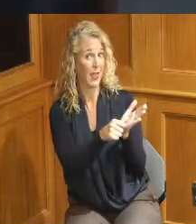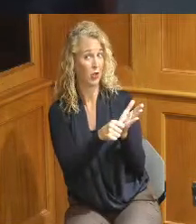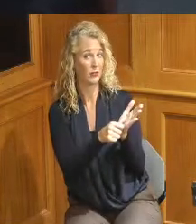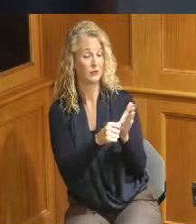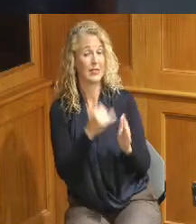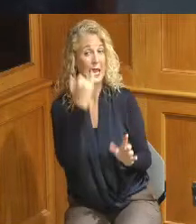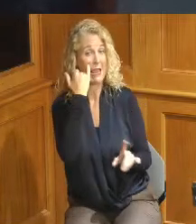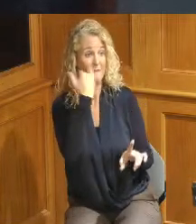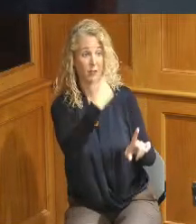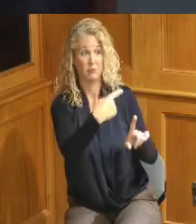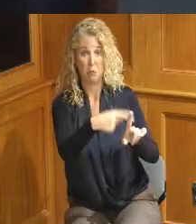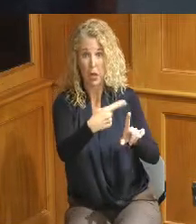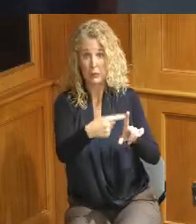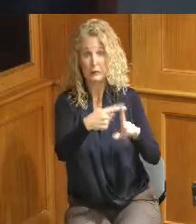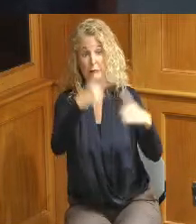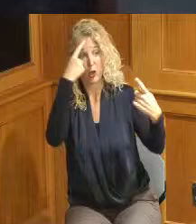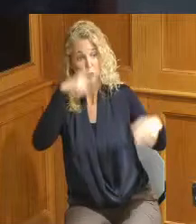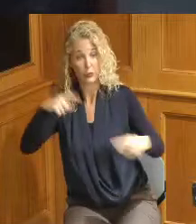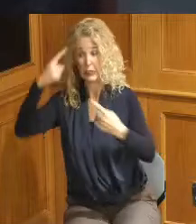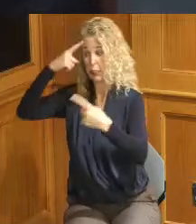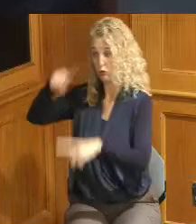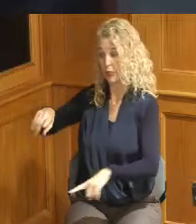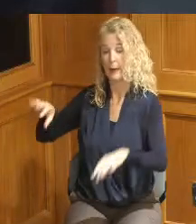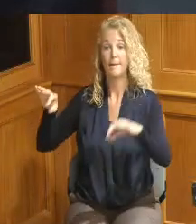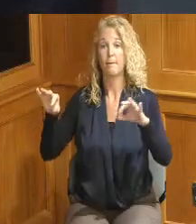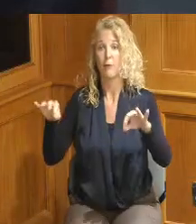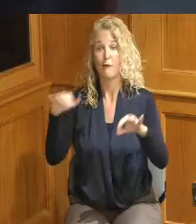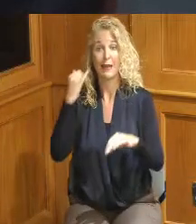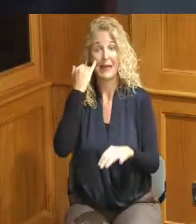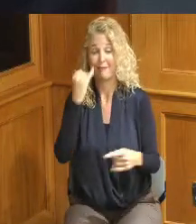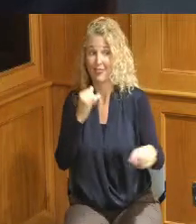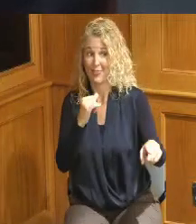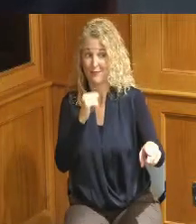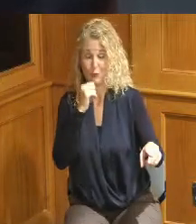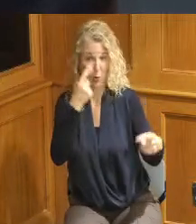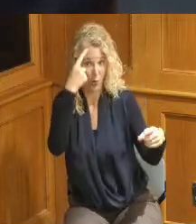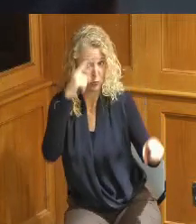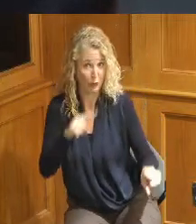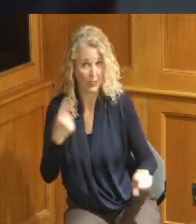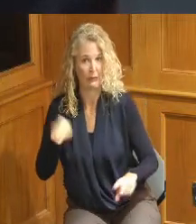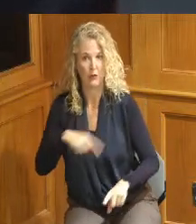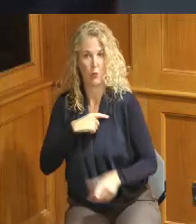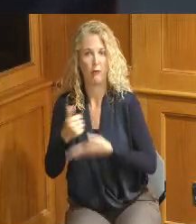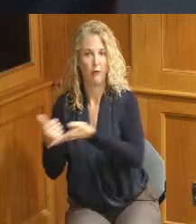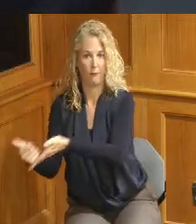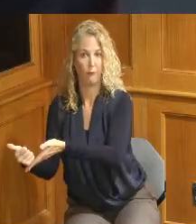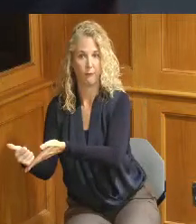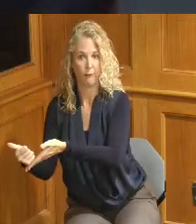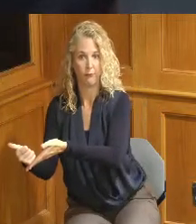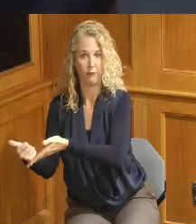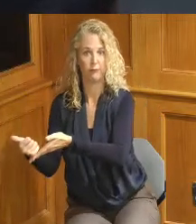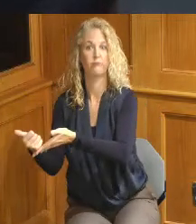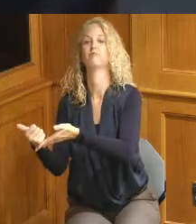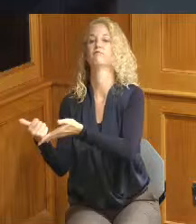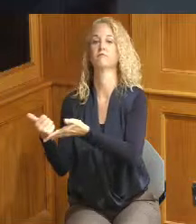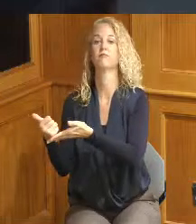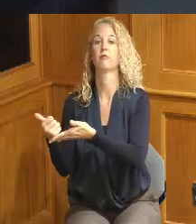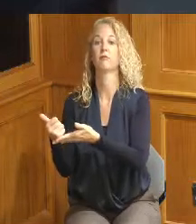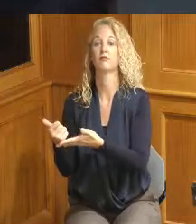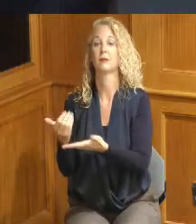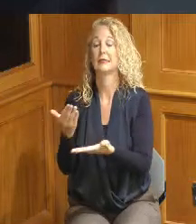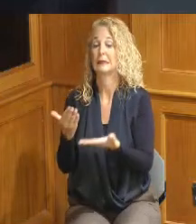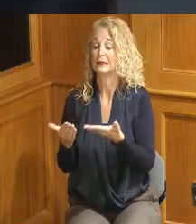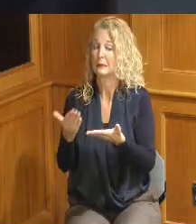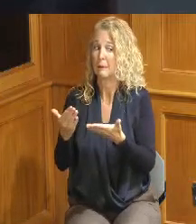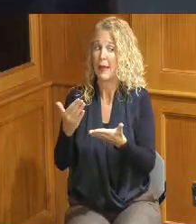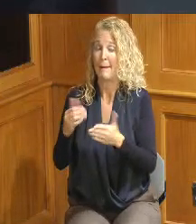positive, great. If it's not, what else can we do to help you? And what else is that is we turn it over to possibly the